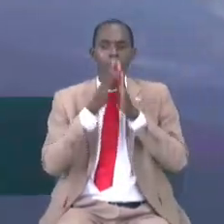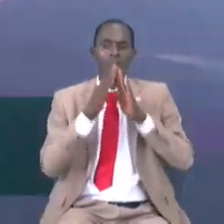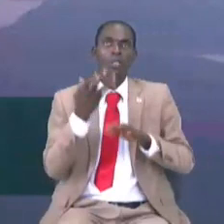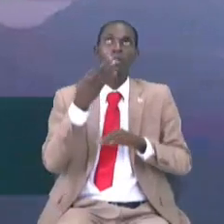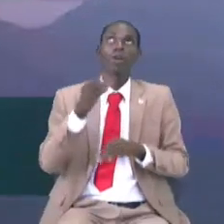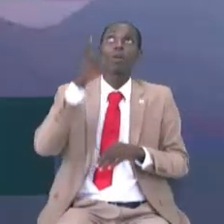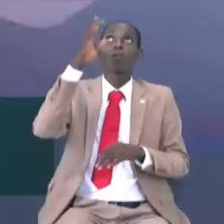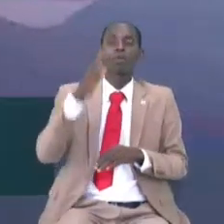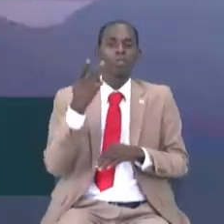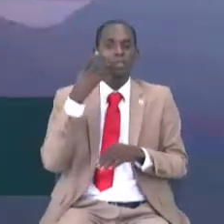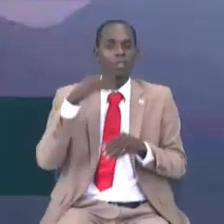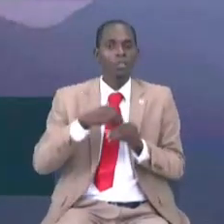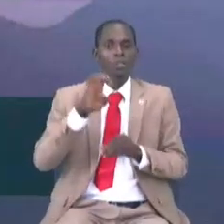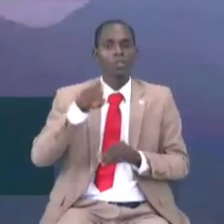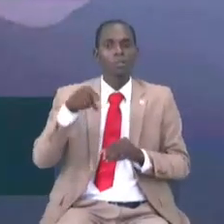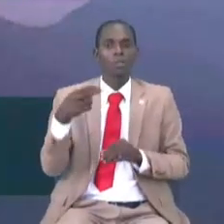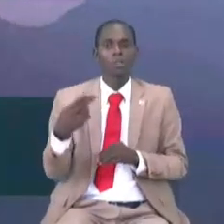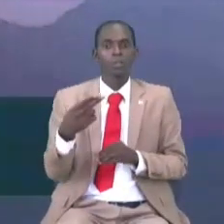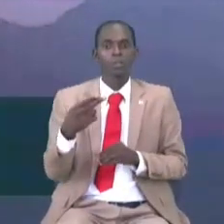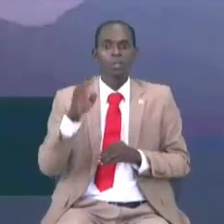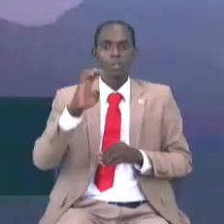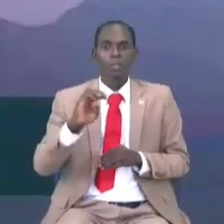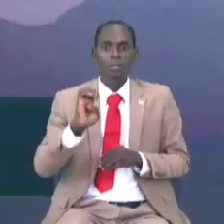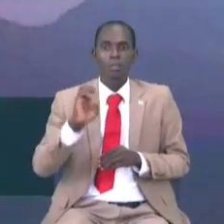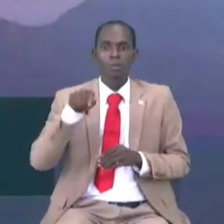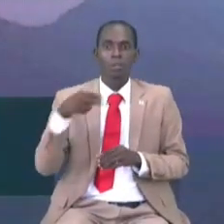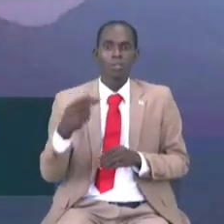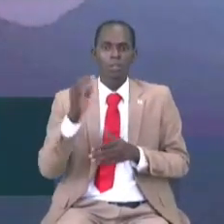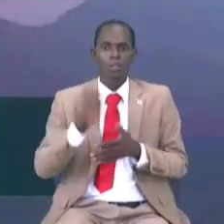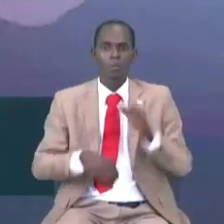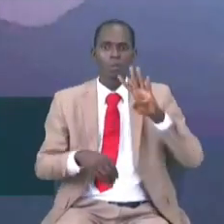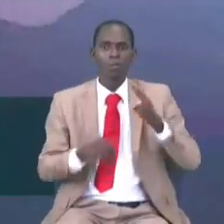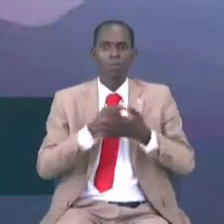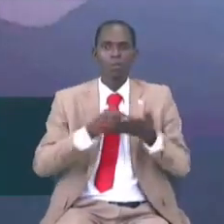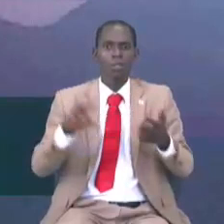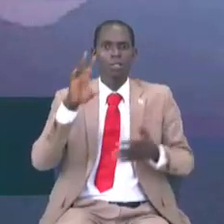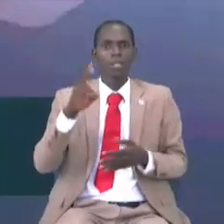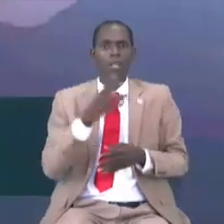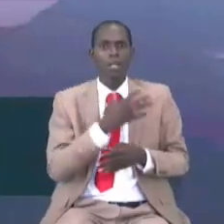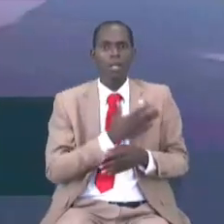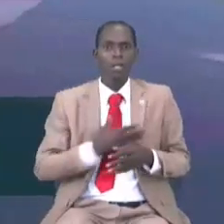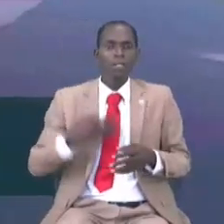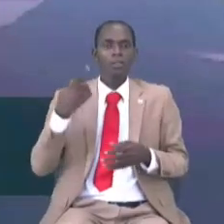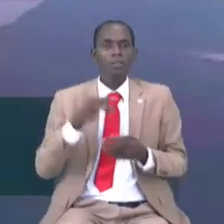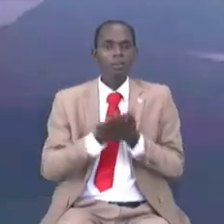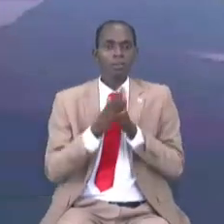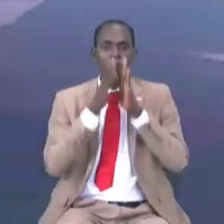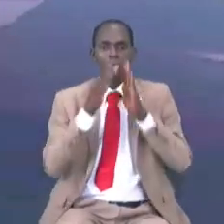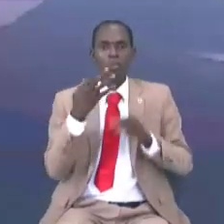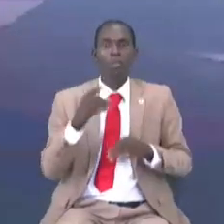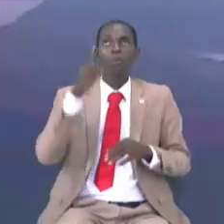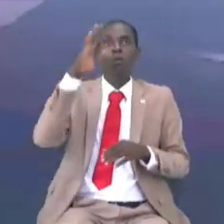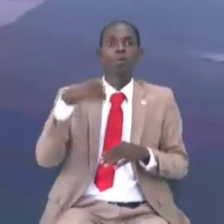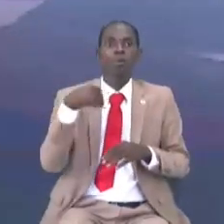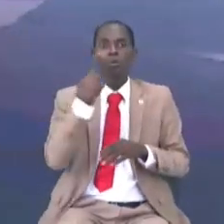7, and the peace of God, which passeth all understanding, shall keep your hearts and